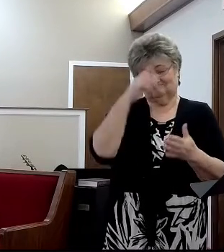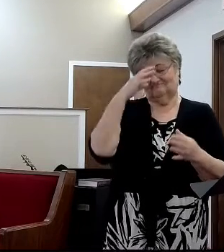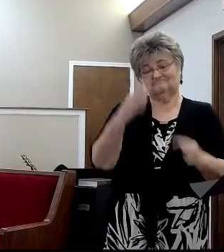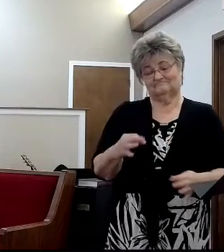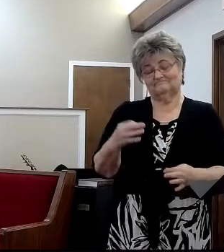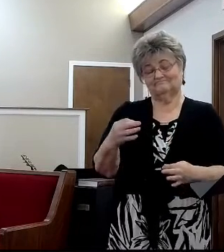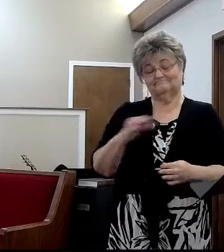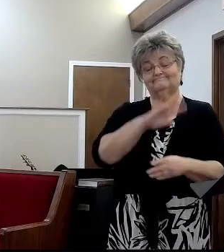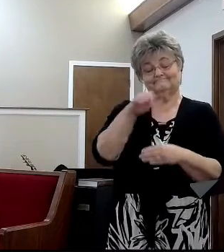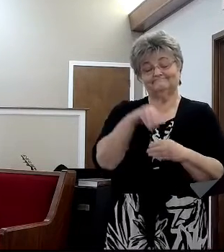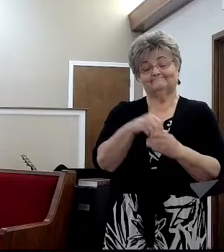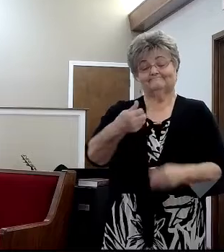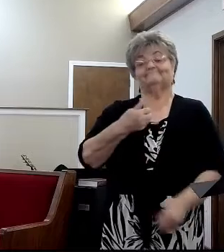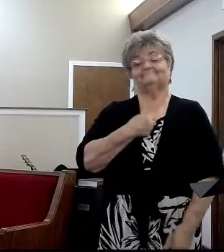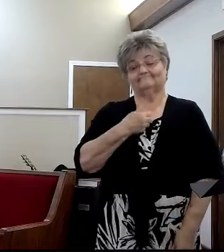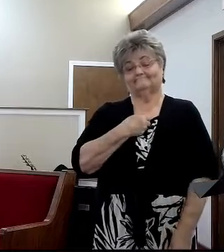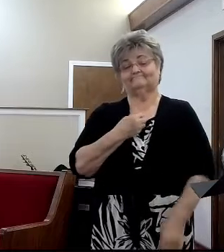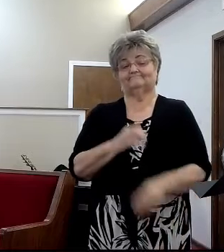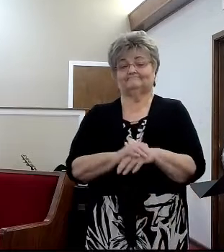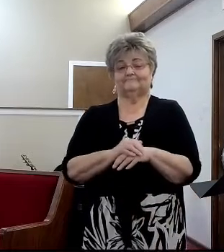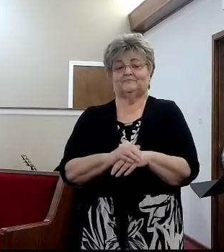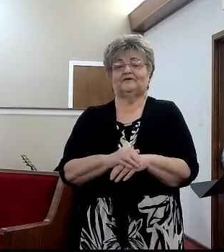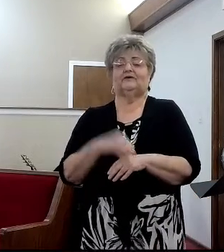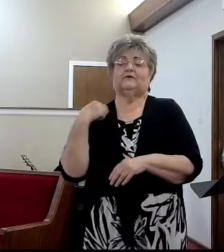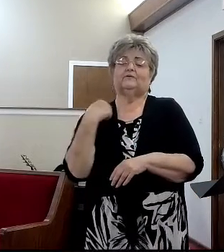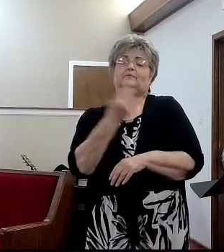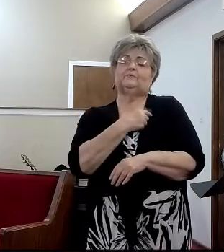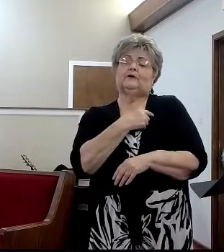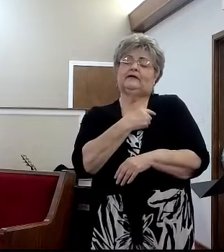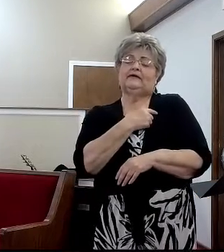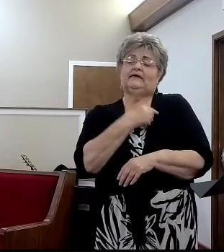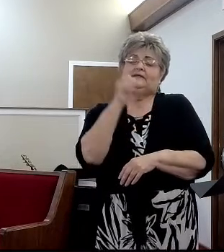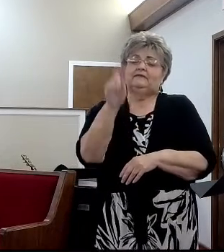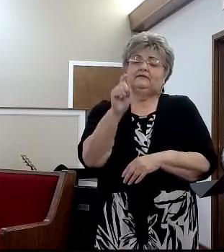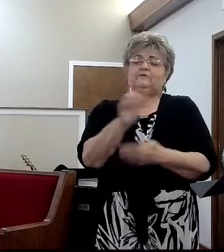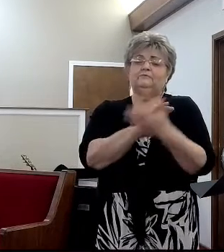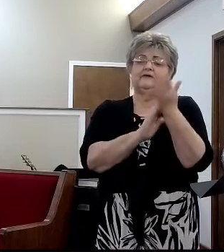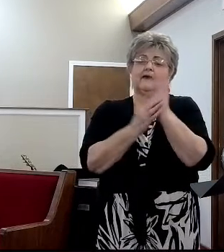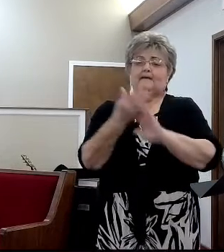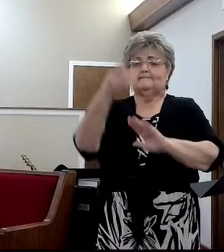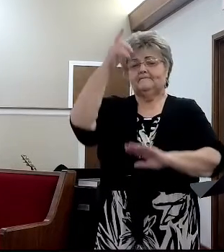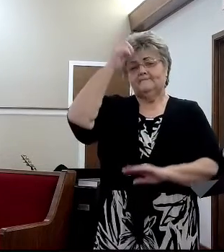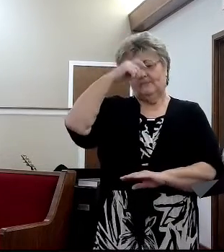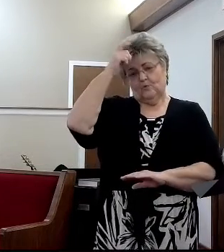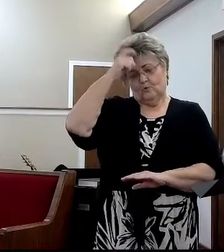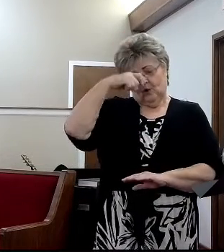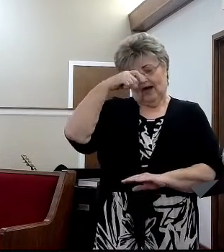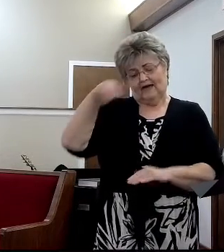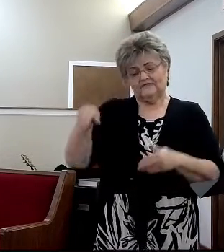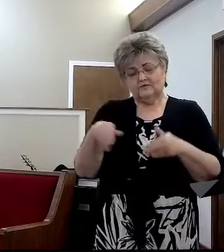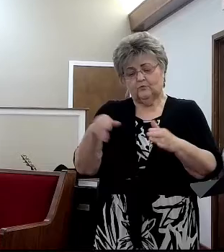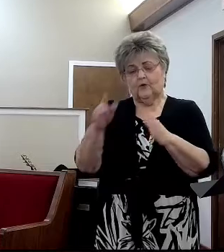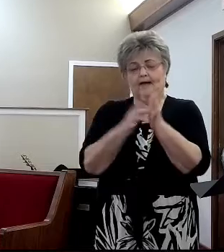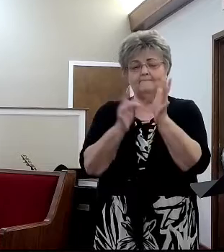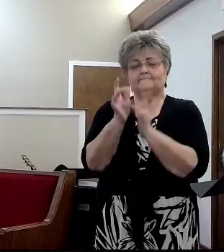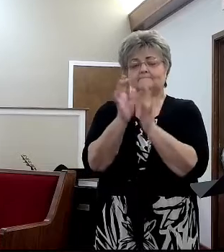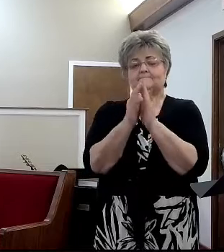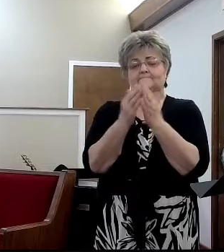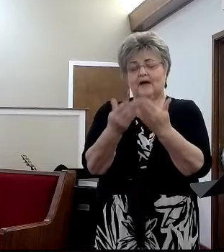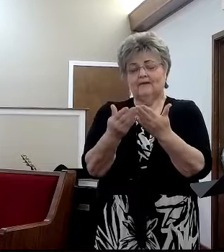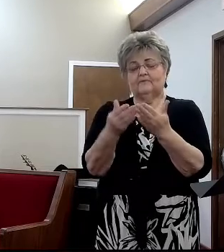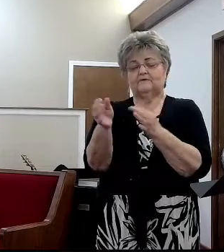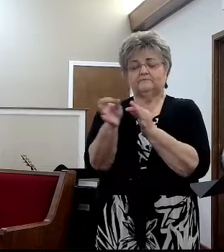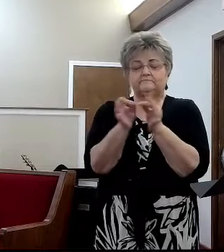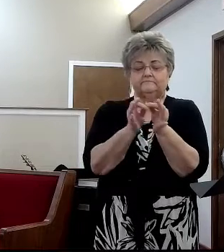myself included. So we have to become wise the way that the Bible describes